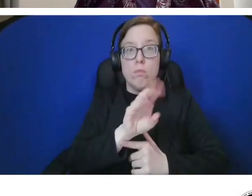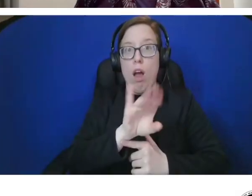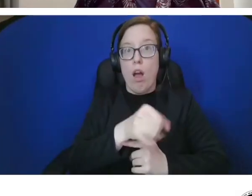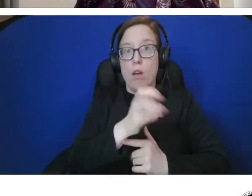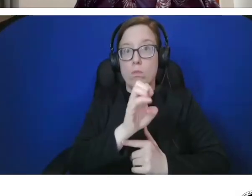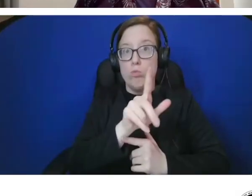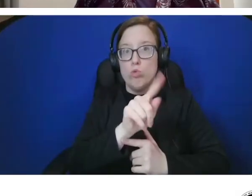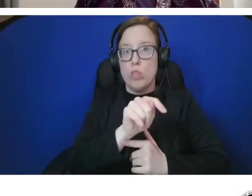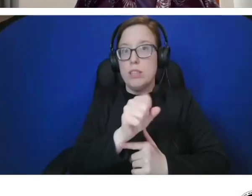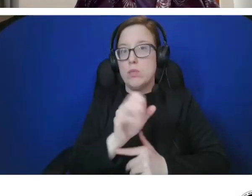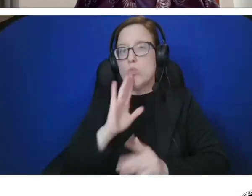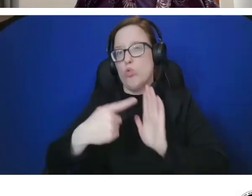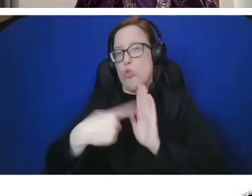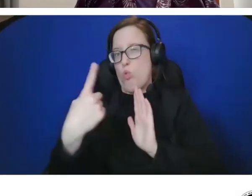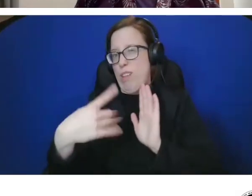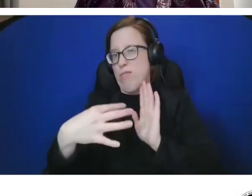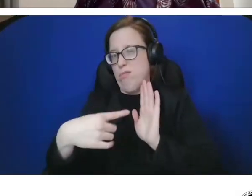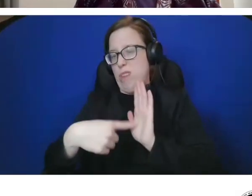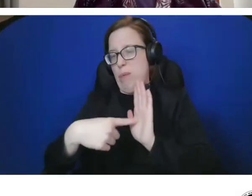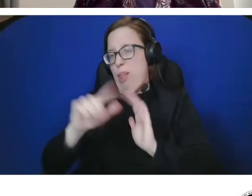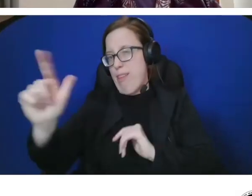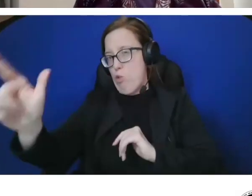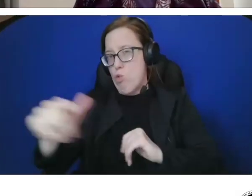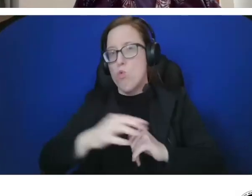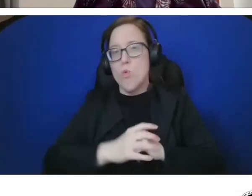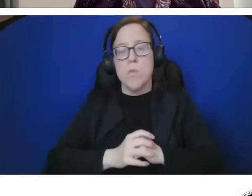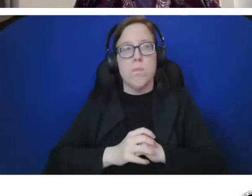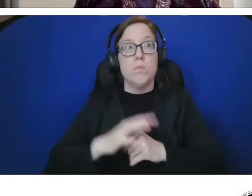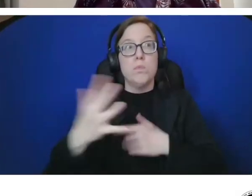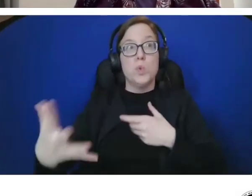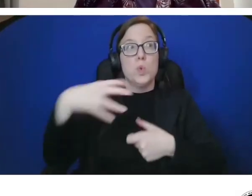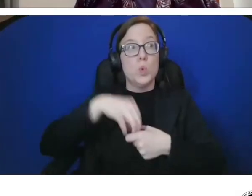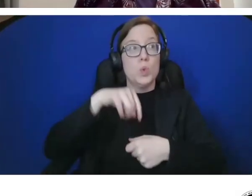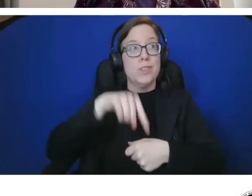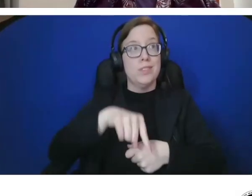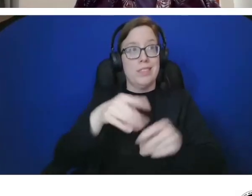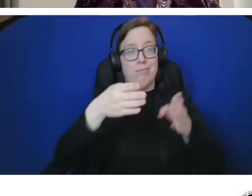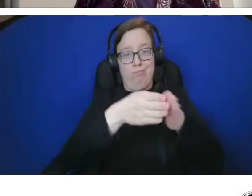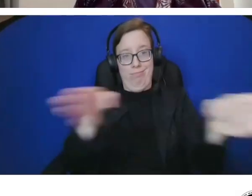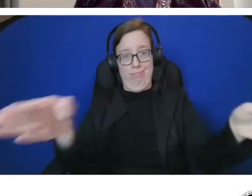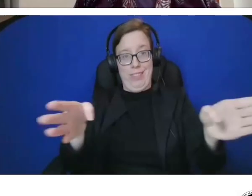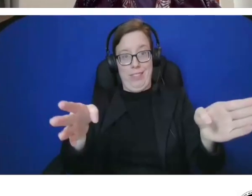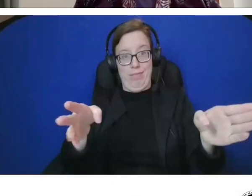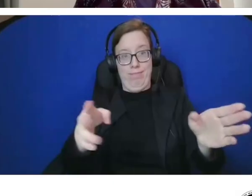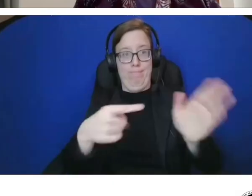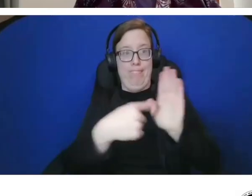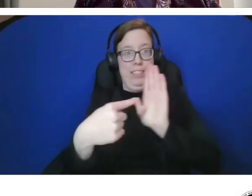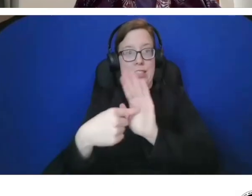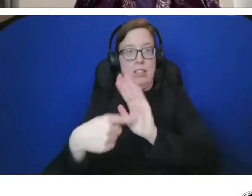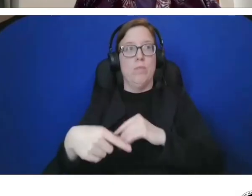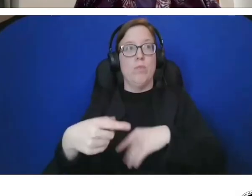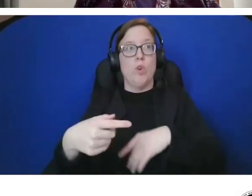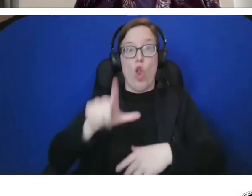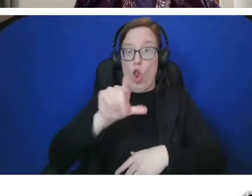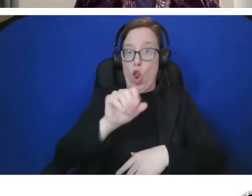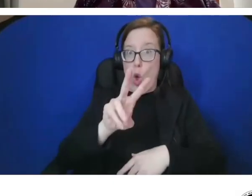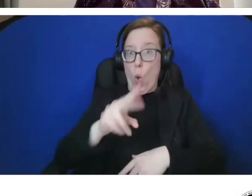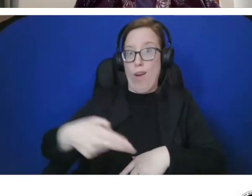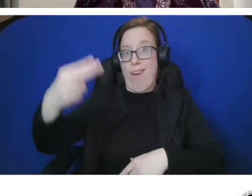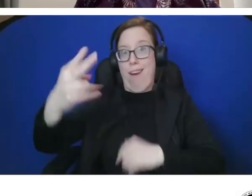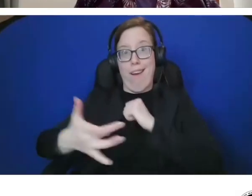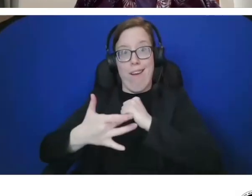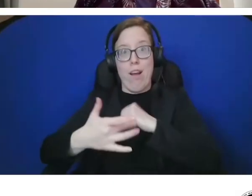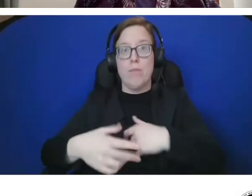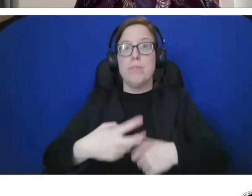an example later on. We include in this expanded view low and high